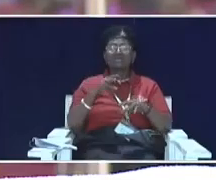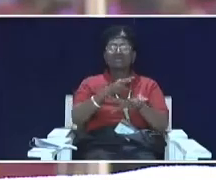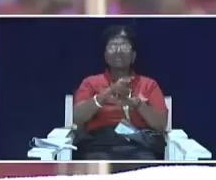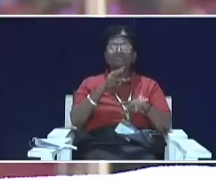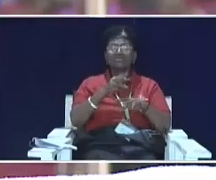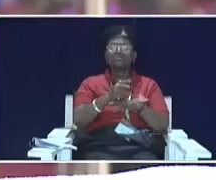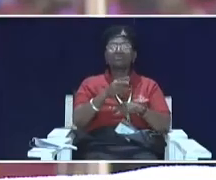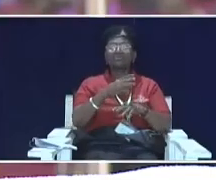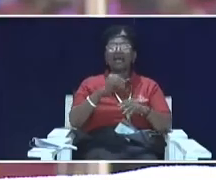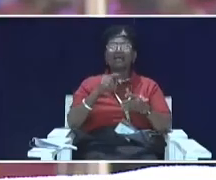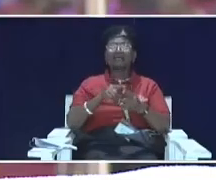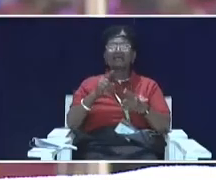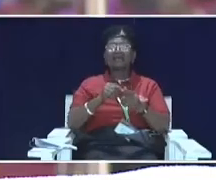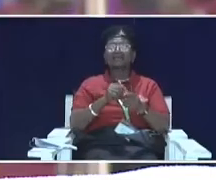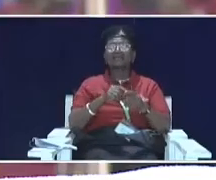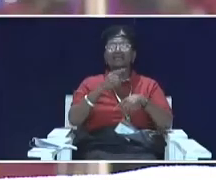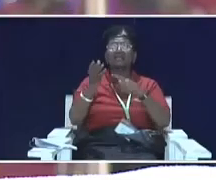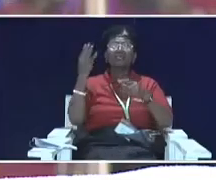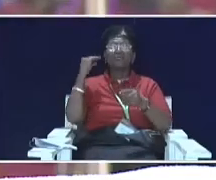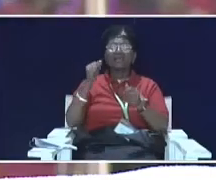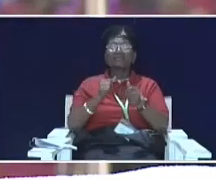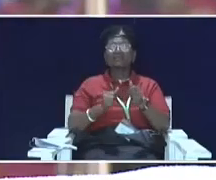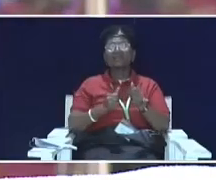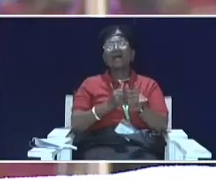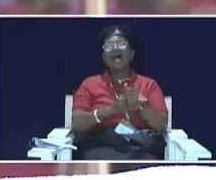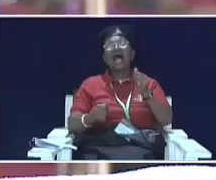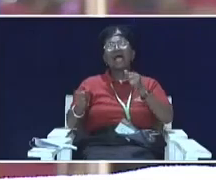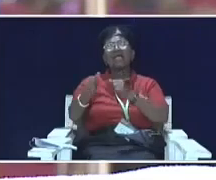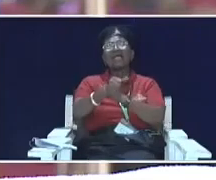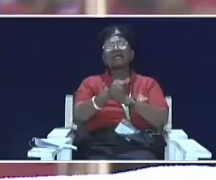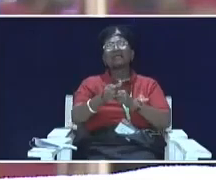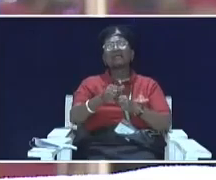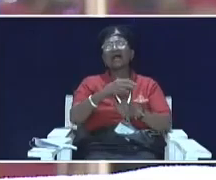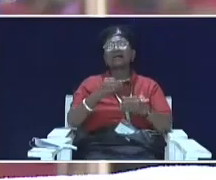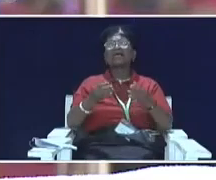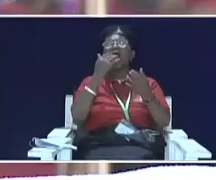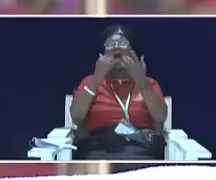And then it went ahead and consumed the rocks.